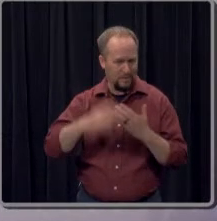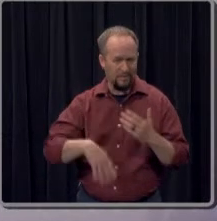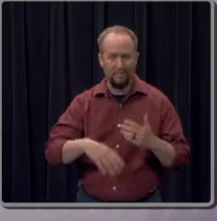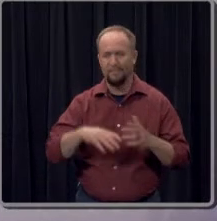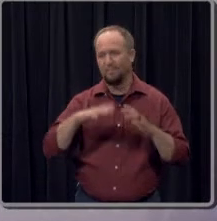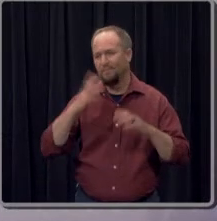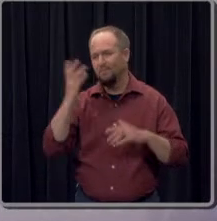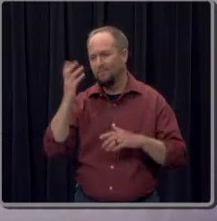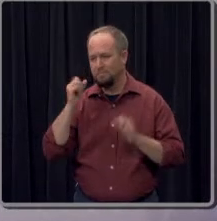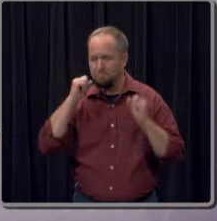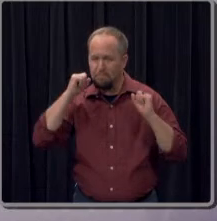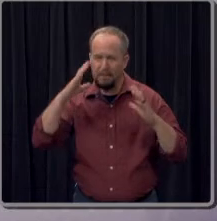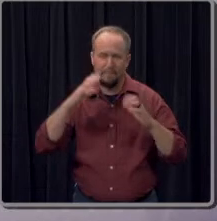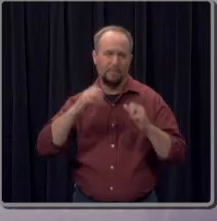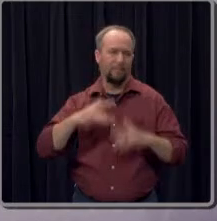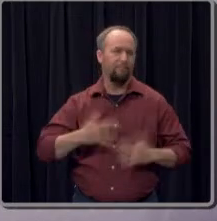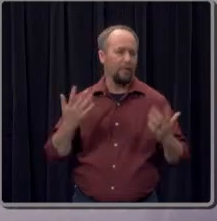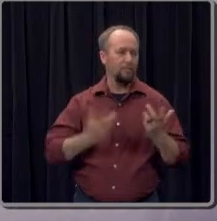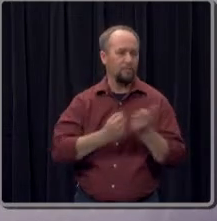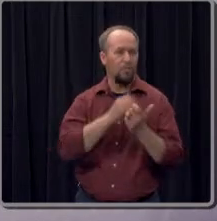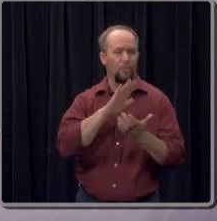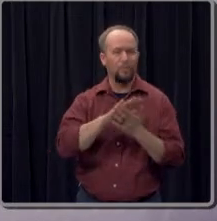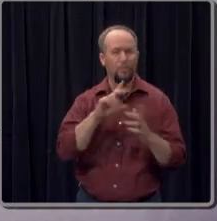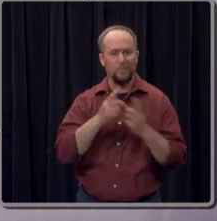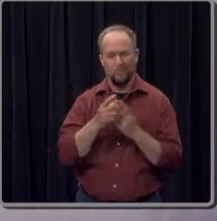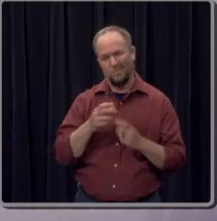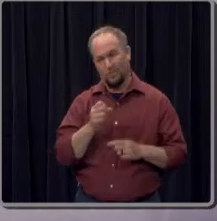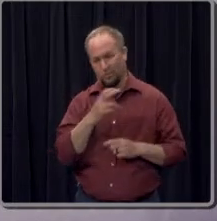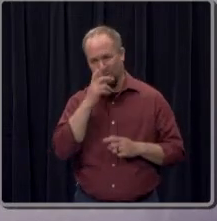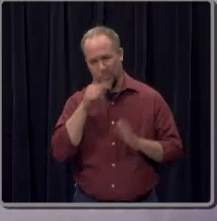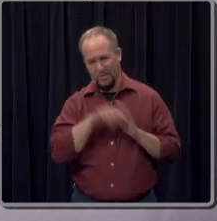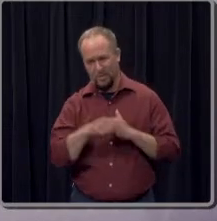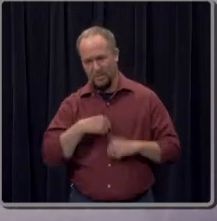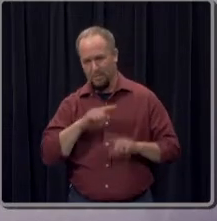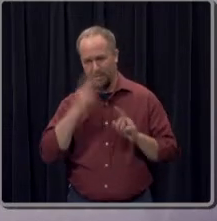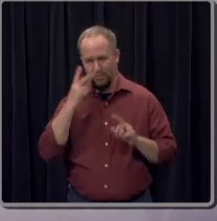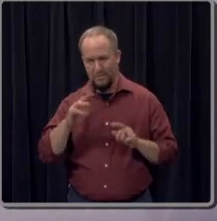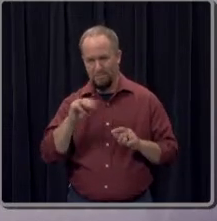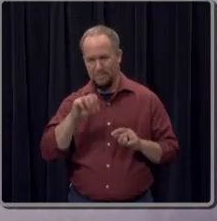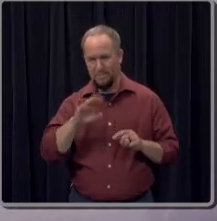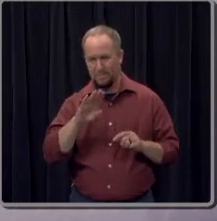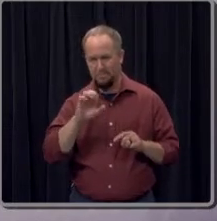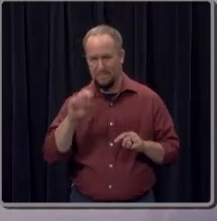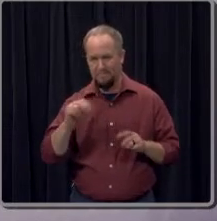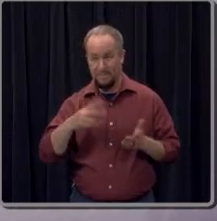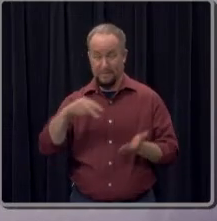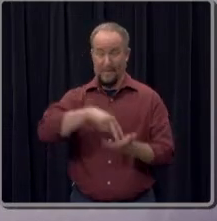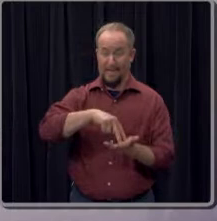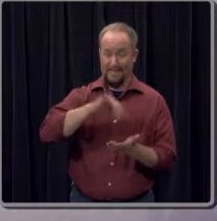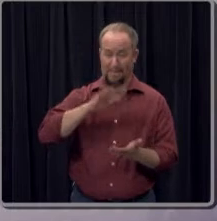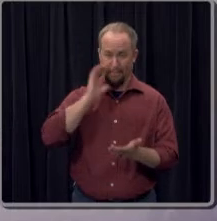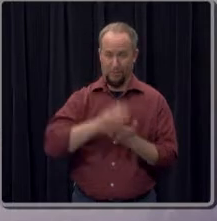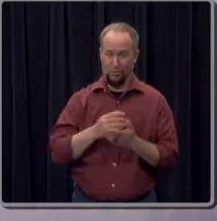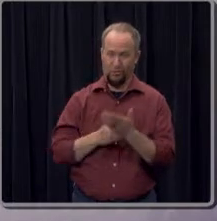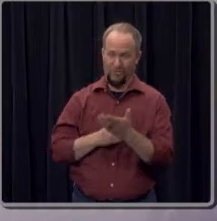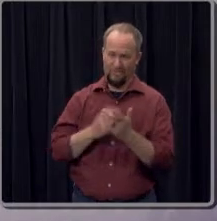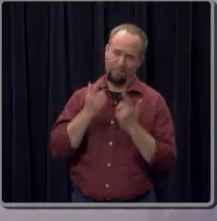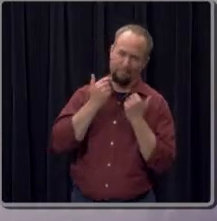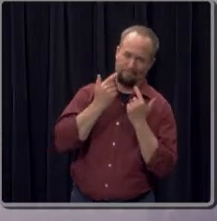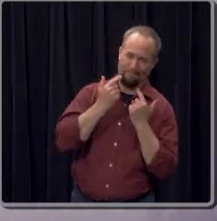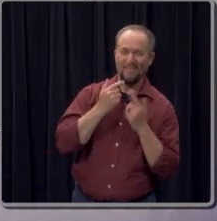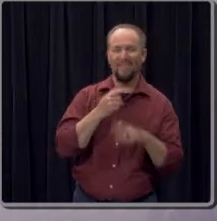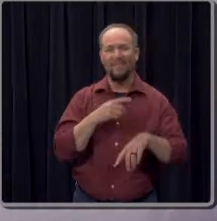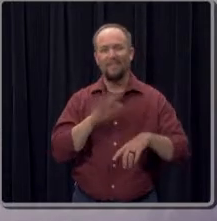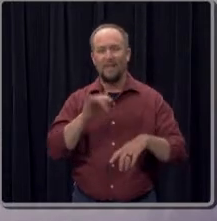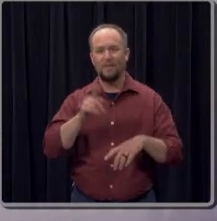event in supporting our school district. She's going to kill me, but you see Mrs. Beam standing up in that picture. And that's when